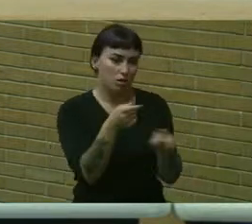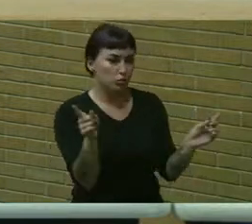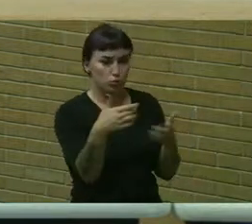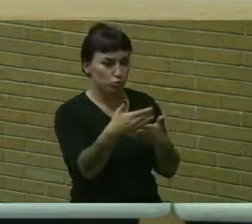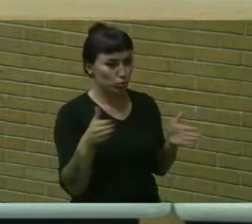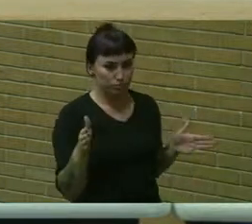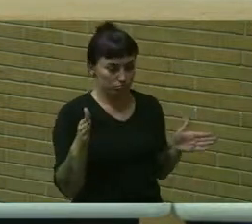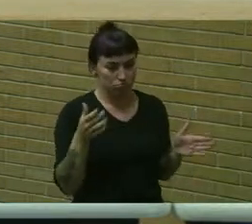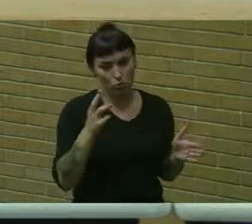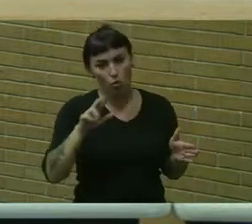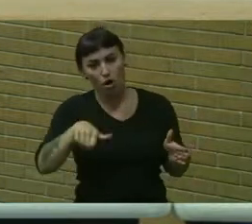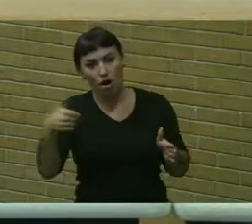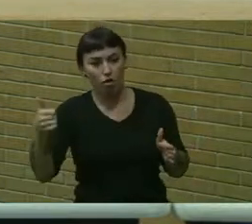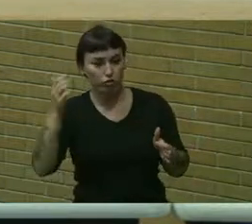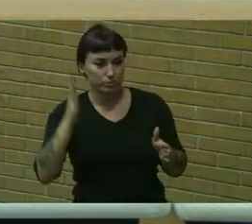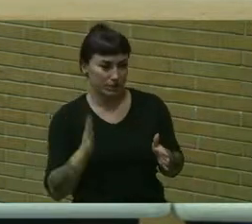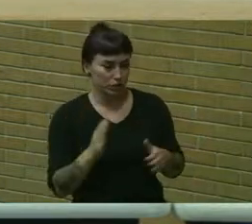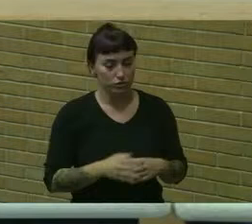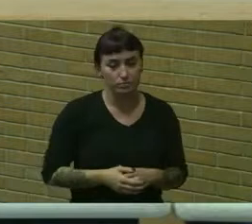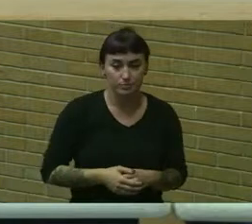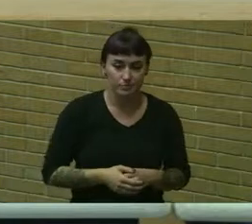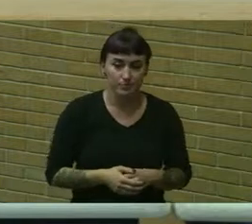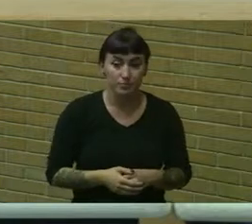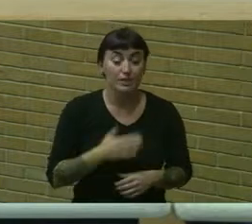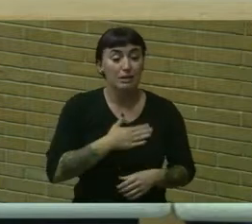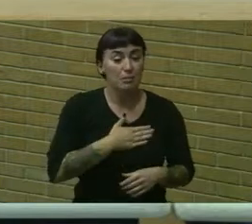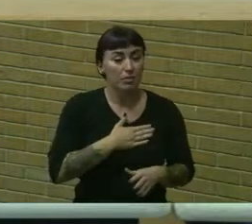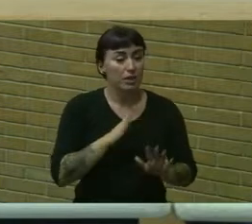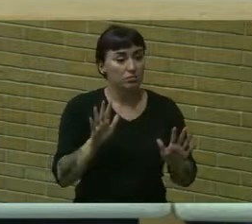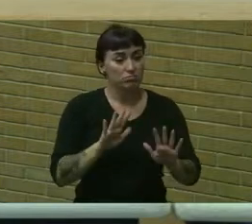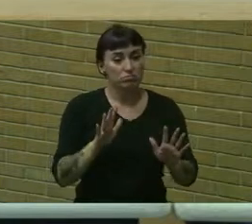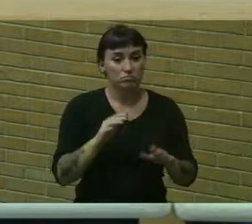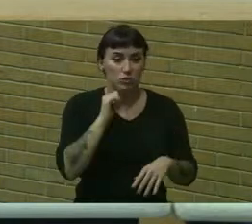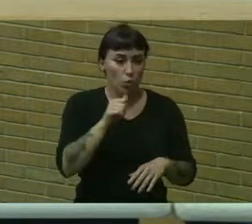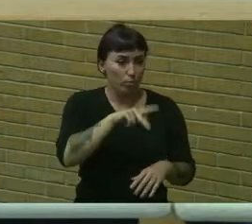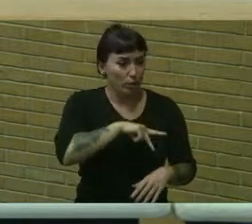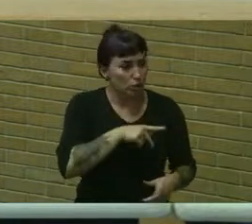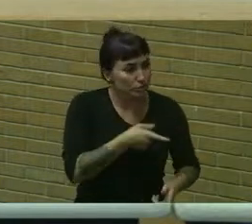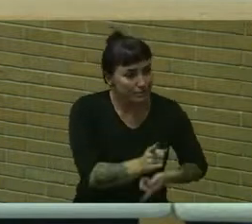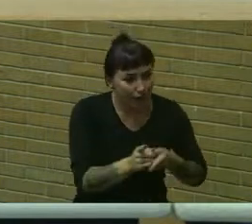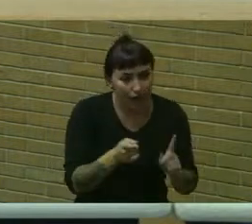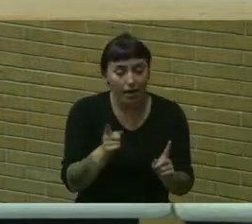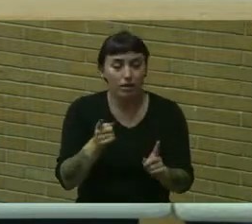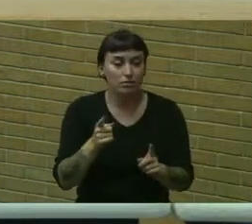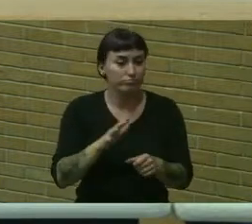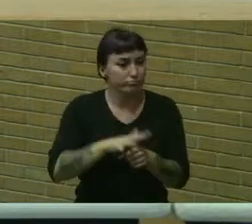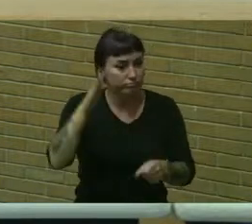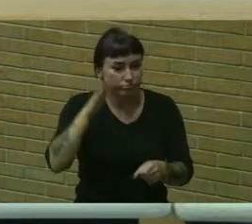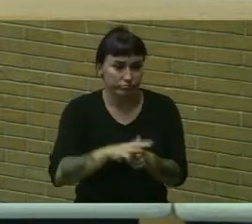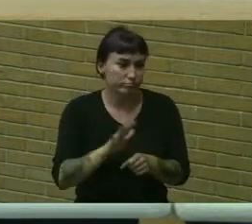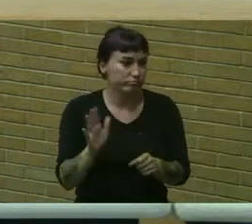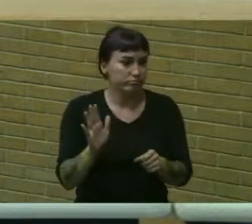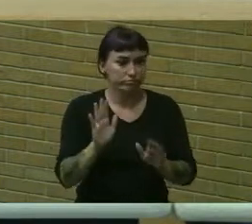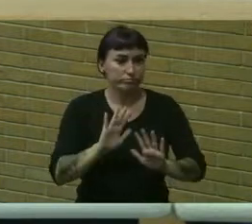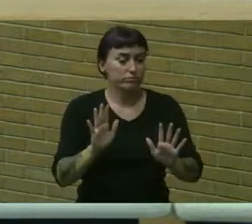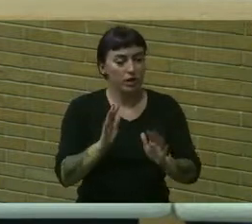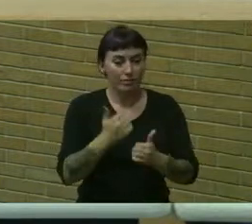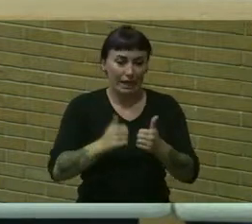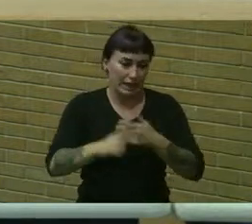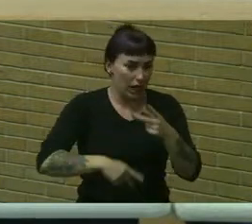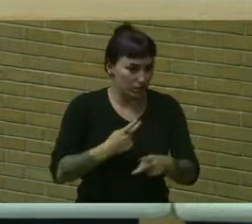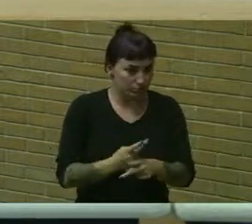room or to other speakers. Please refrain from personal attacks and from outbursts of any